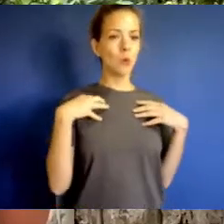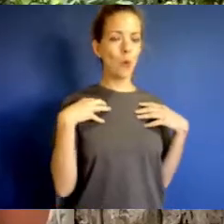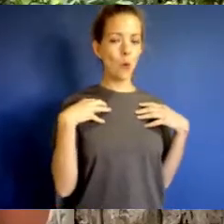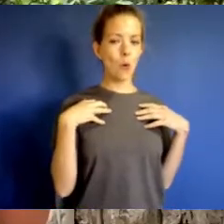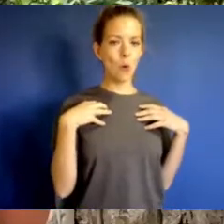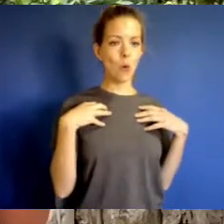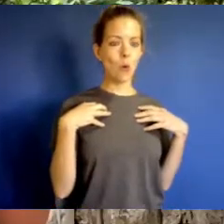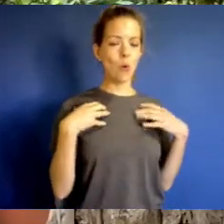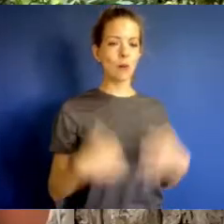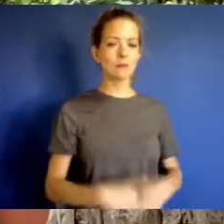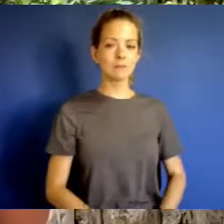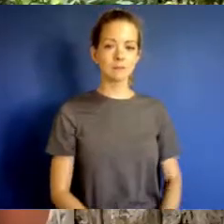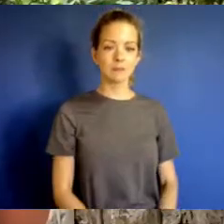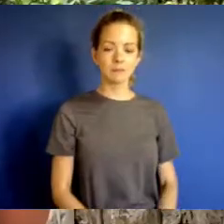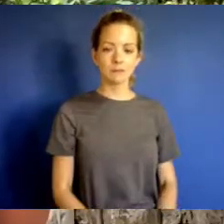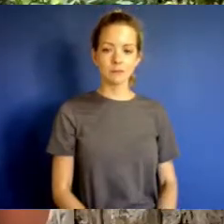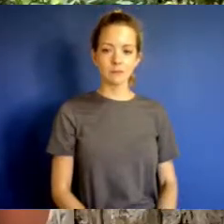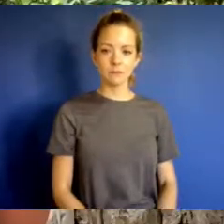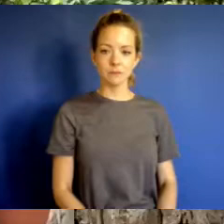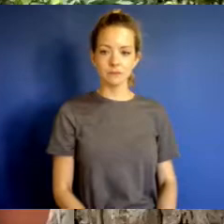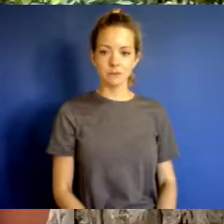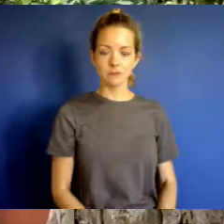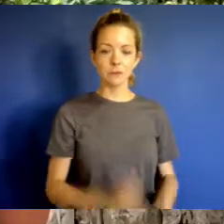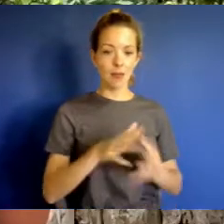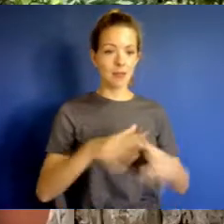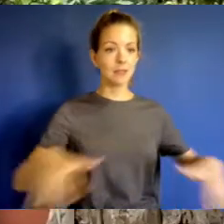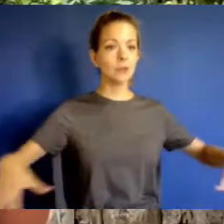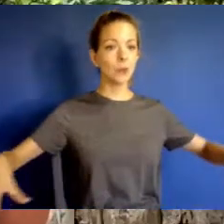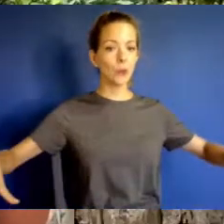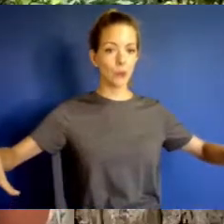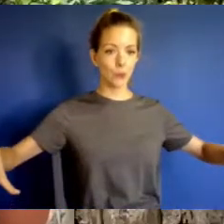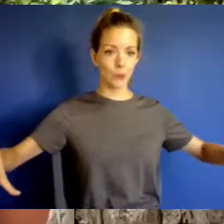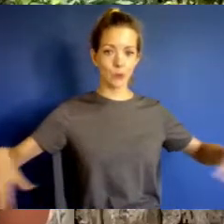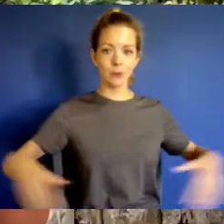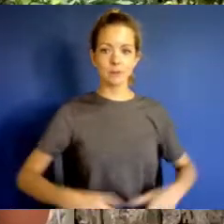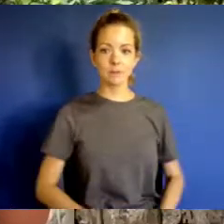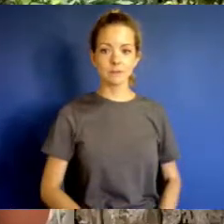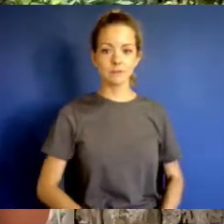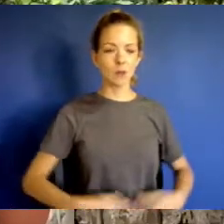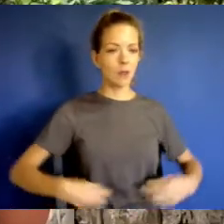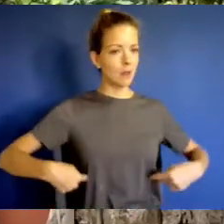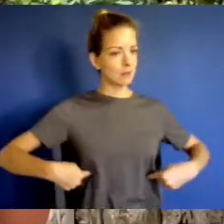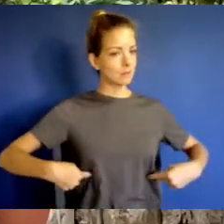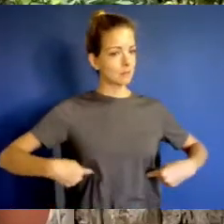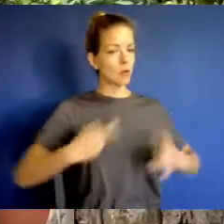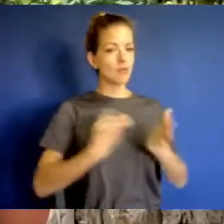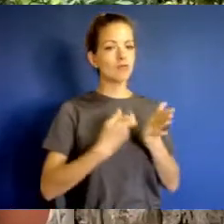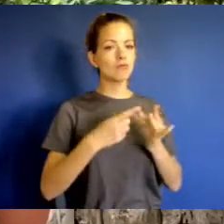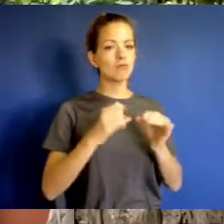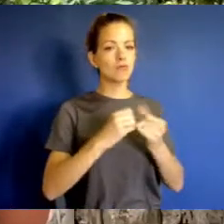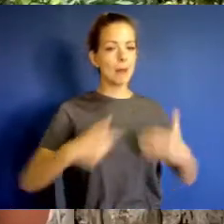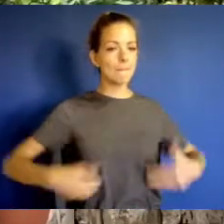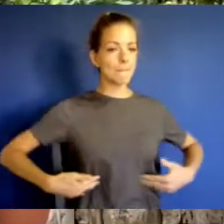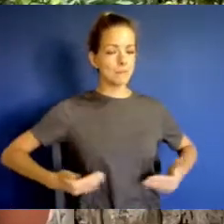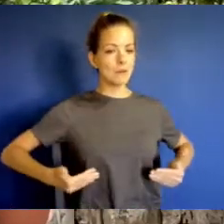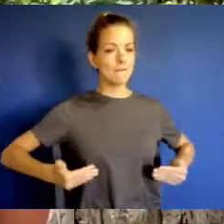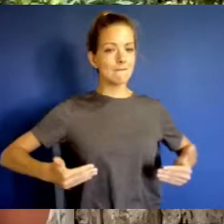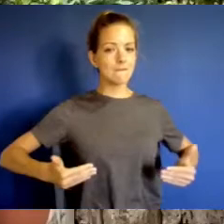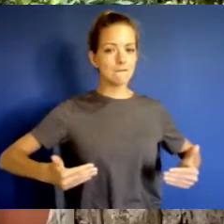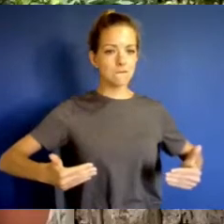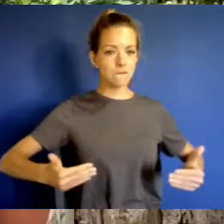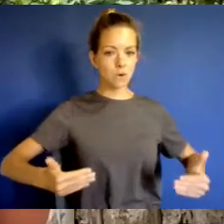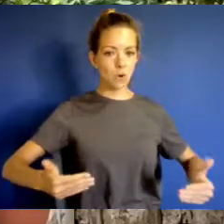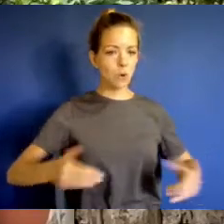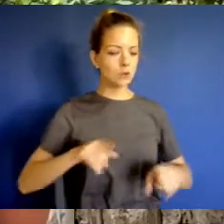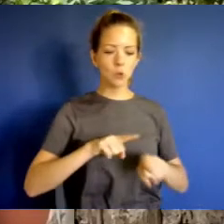back. Okay, take your hands out to the side, and again it's about the rib cage moving forwards. So don't put your chin to